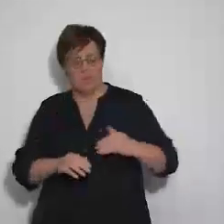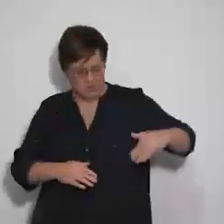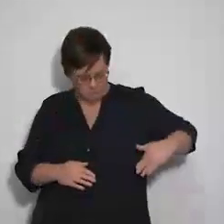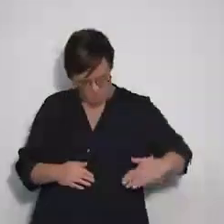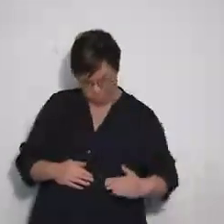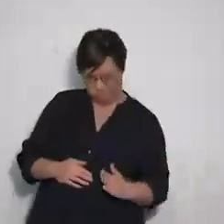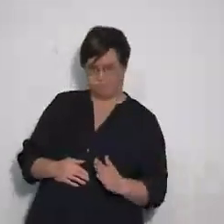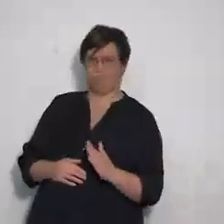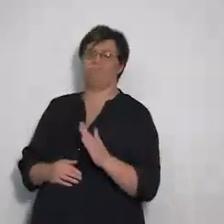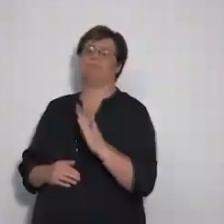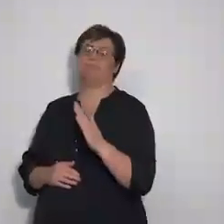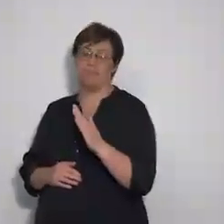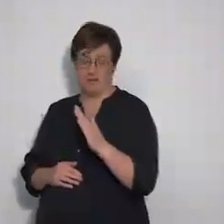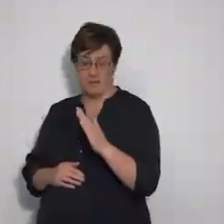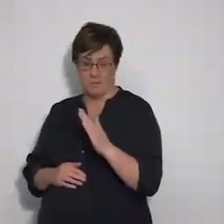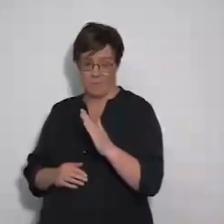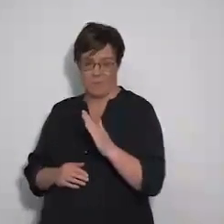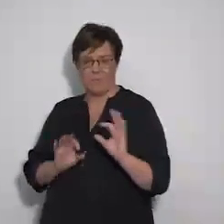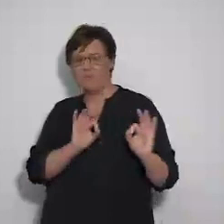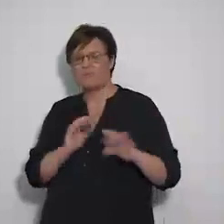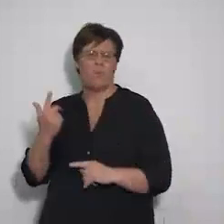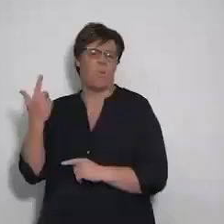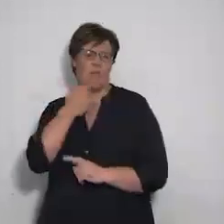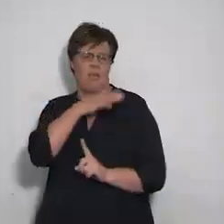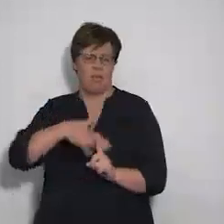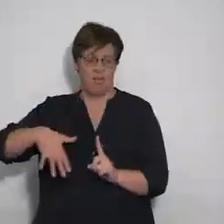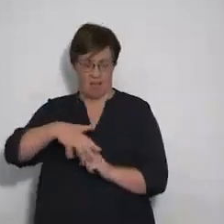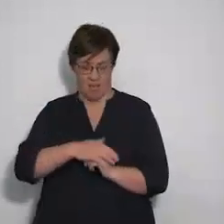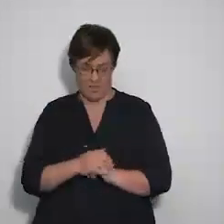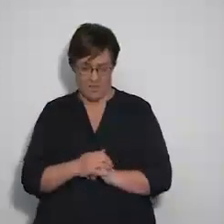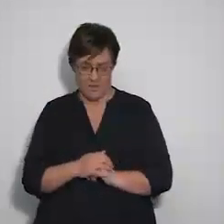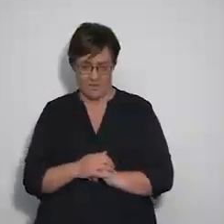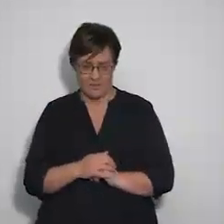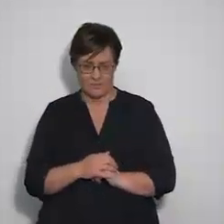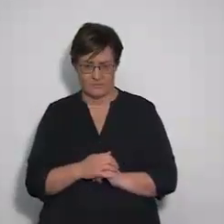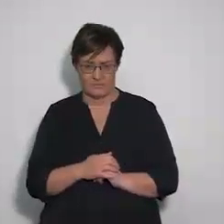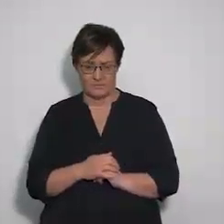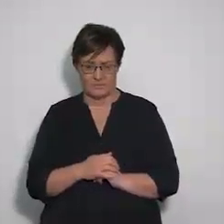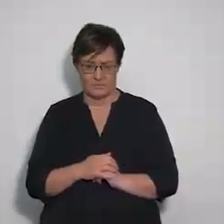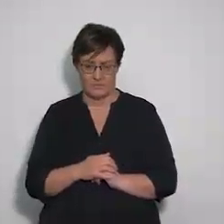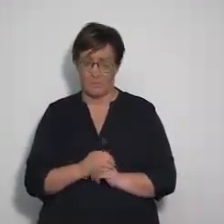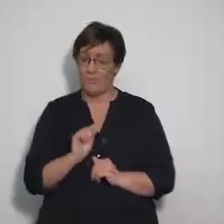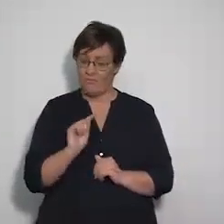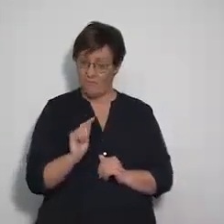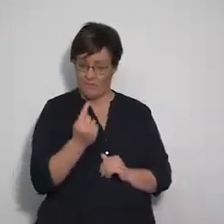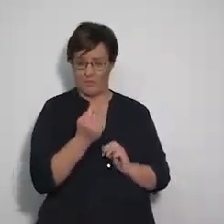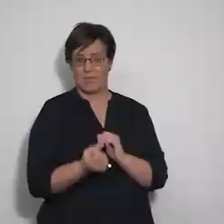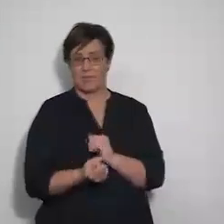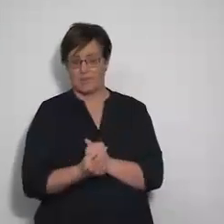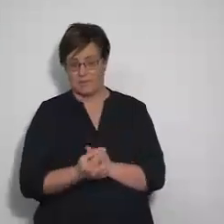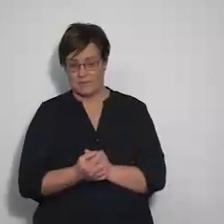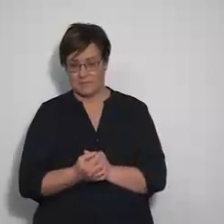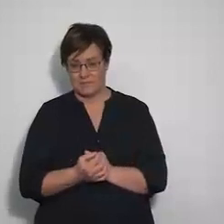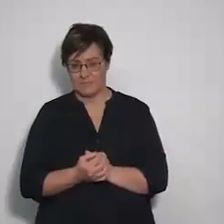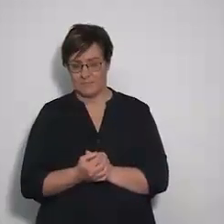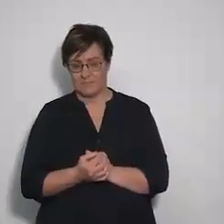would see that basically ideal conditions are at